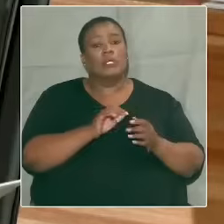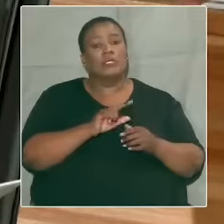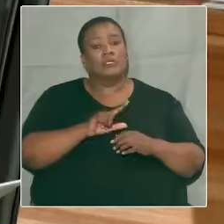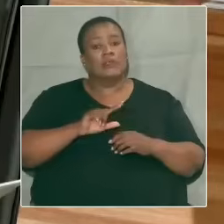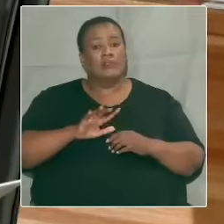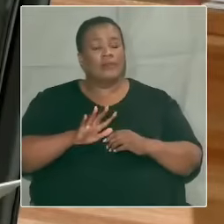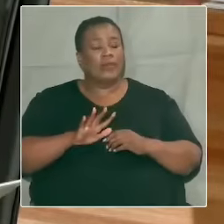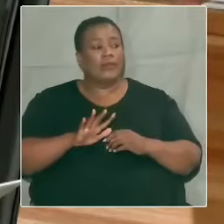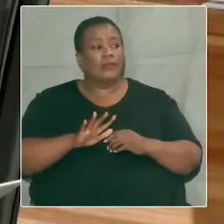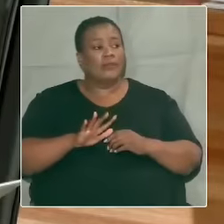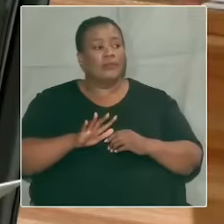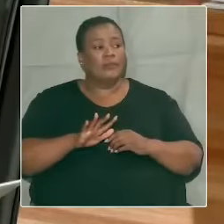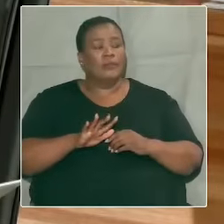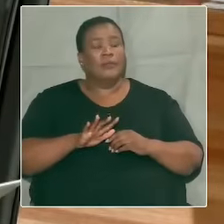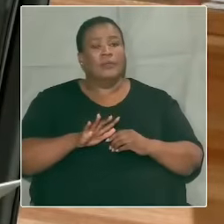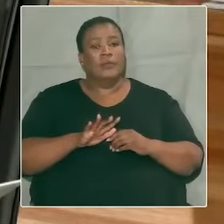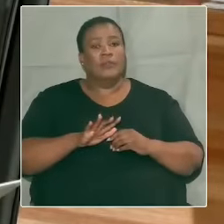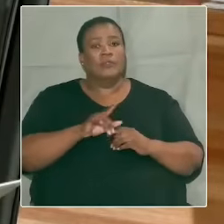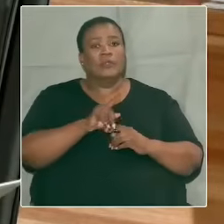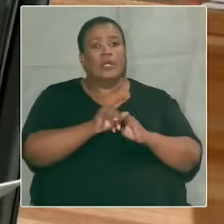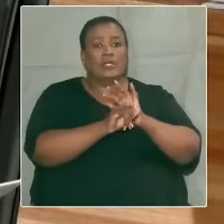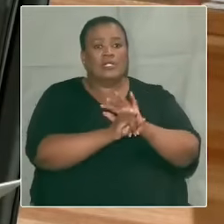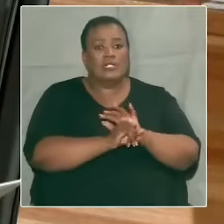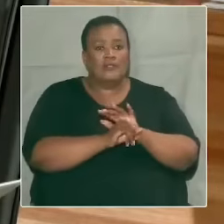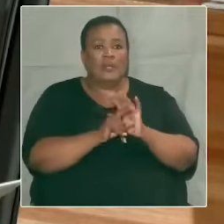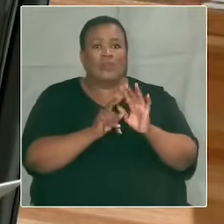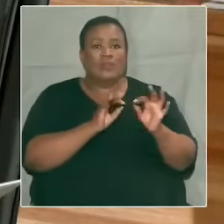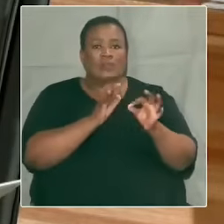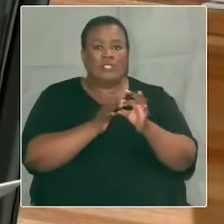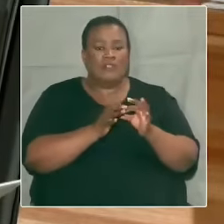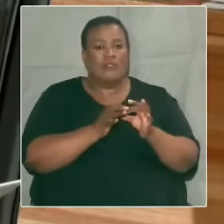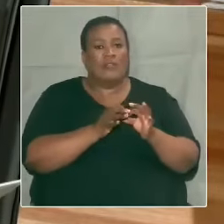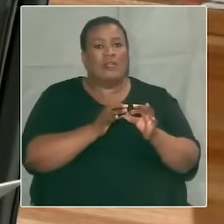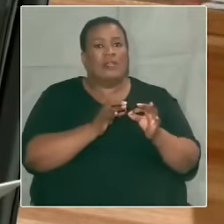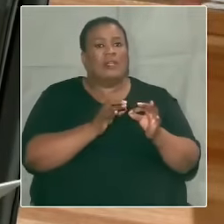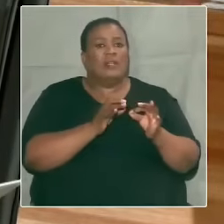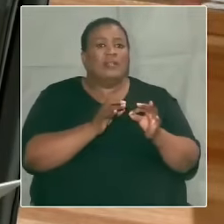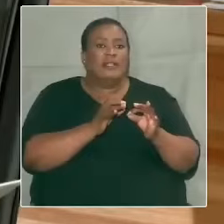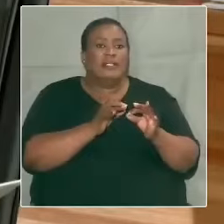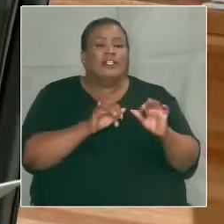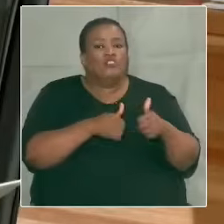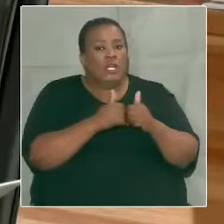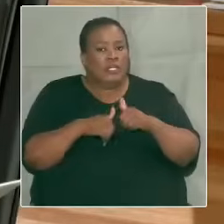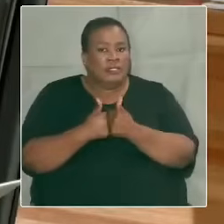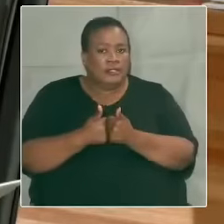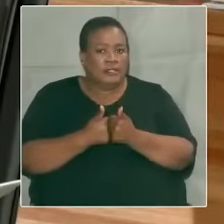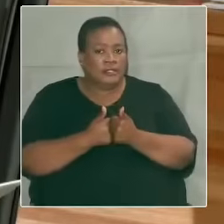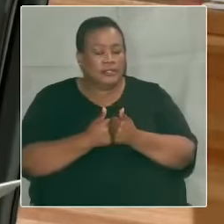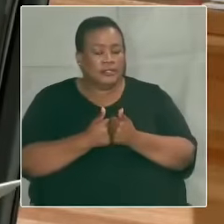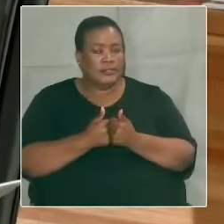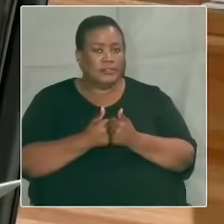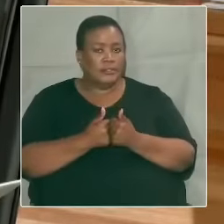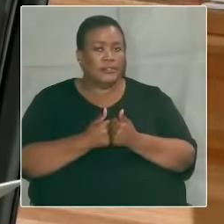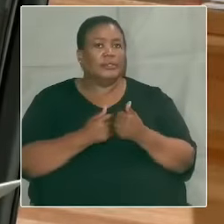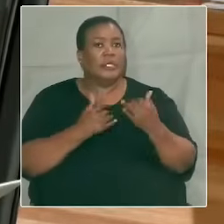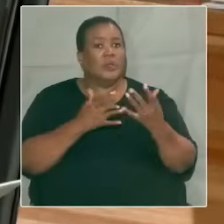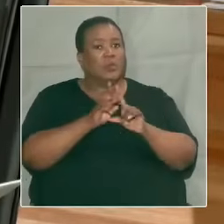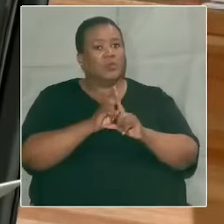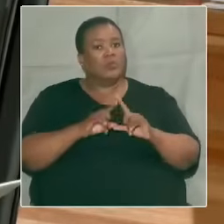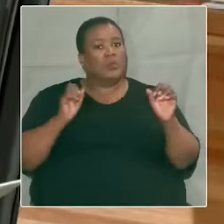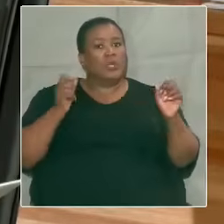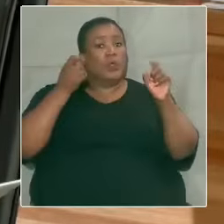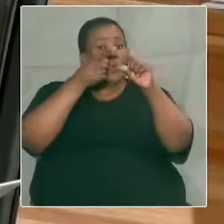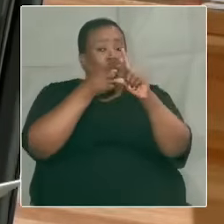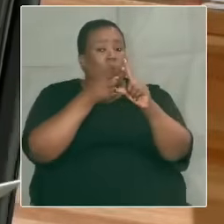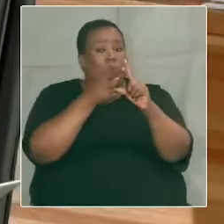the identification of specific operational challenges and the goal that was sought to be